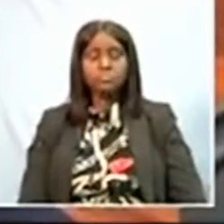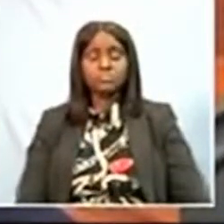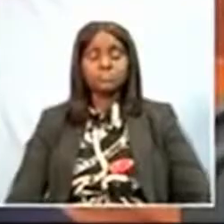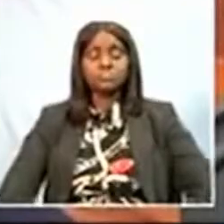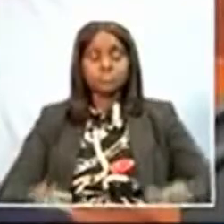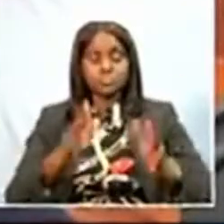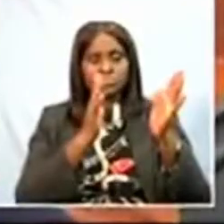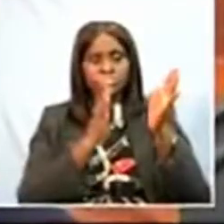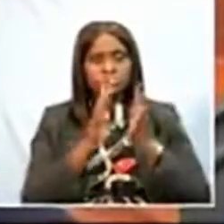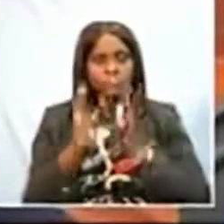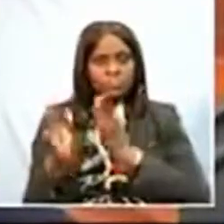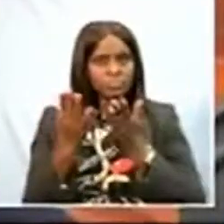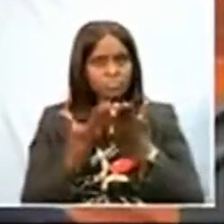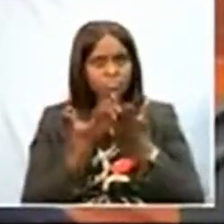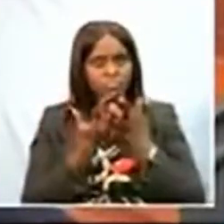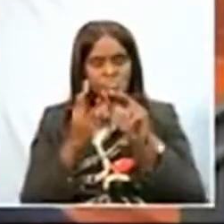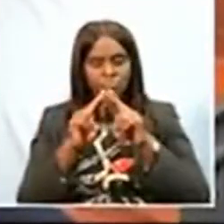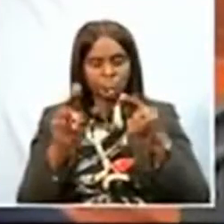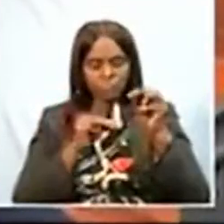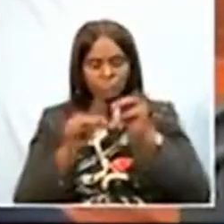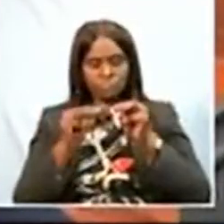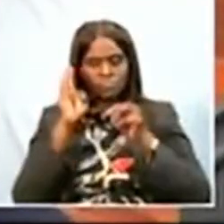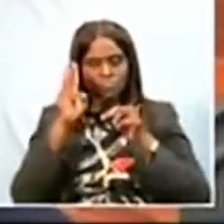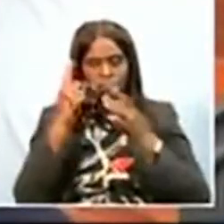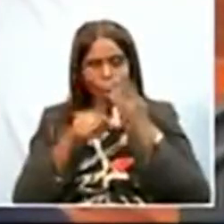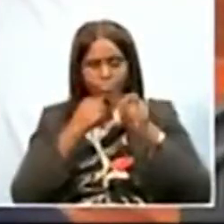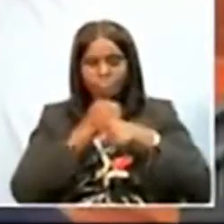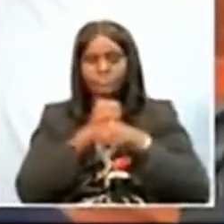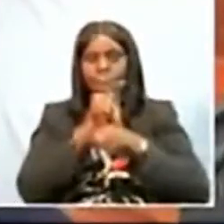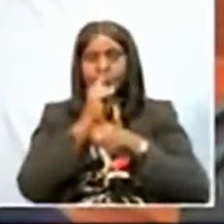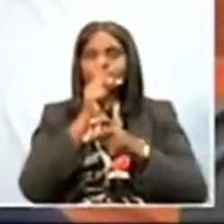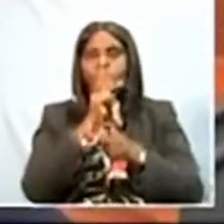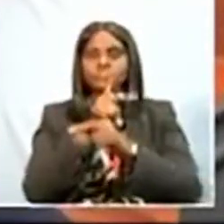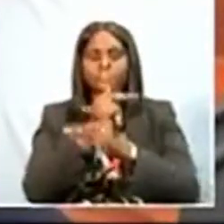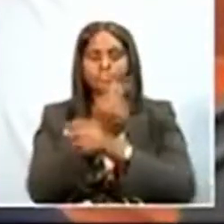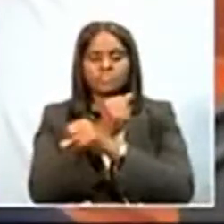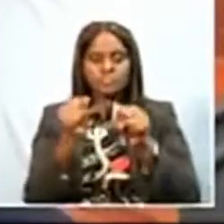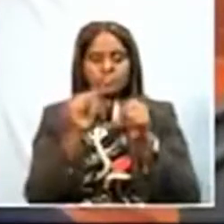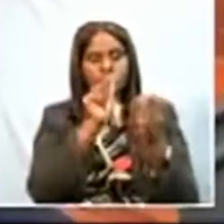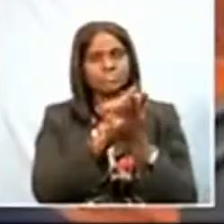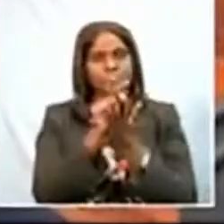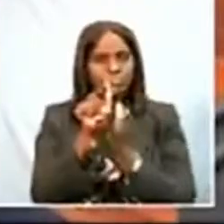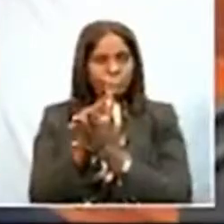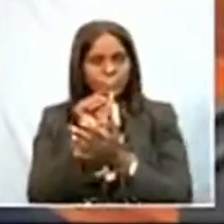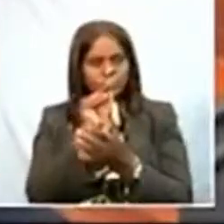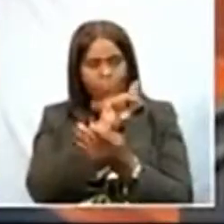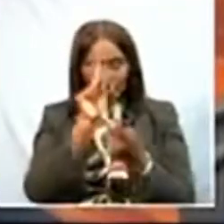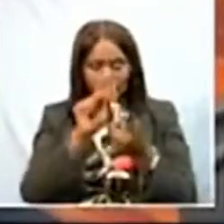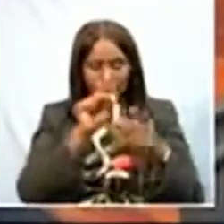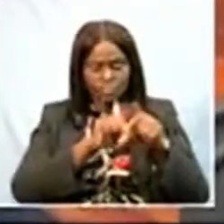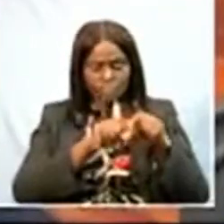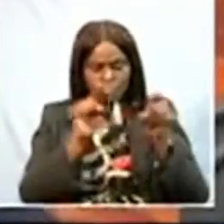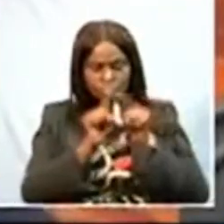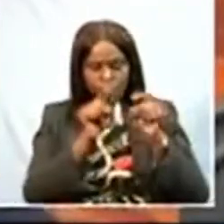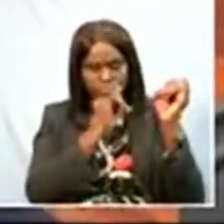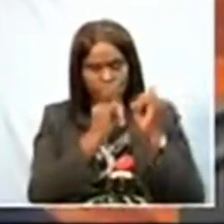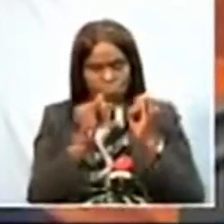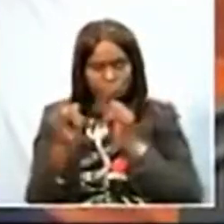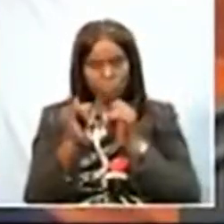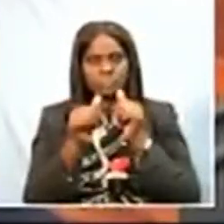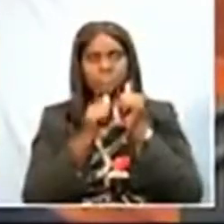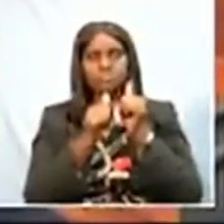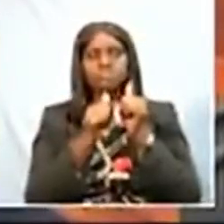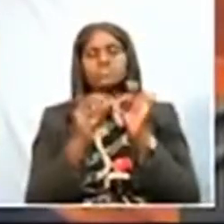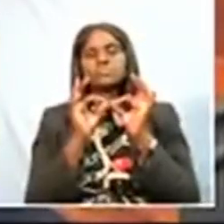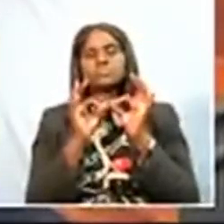The remedial measures, Chair. Management will ensure to secure approvals on time and implement